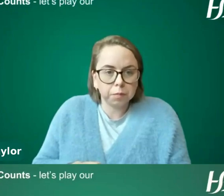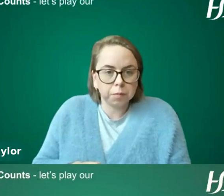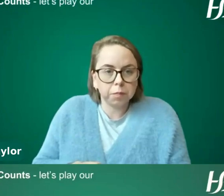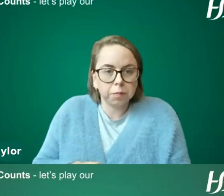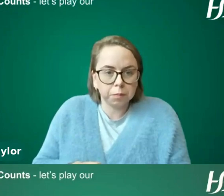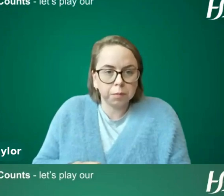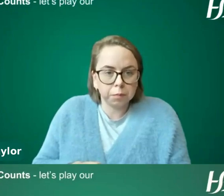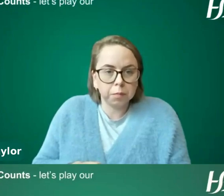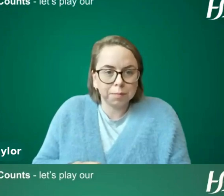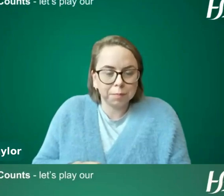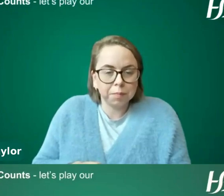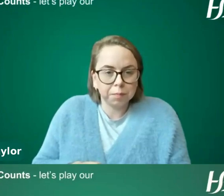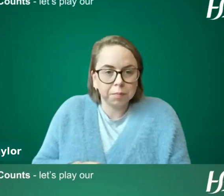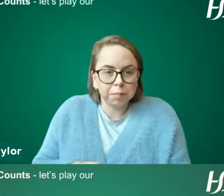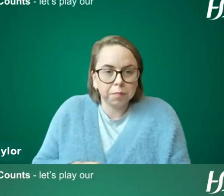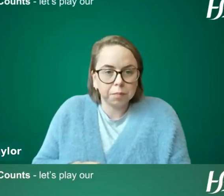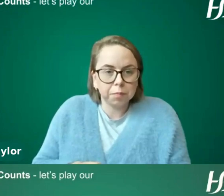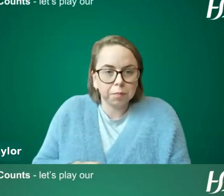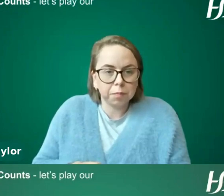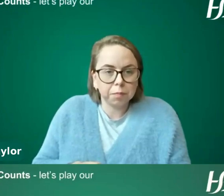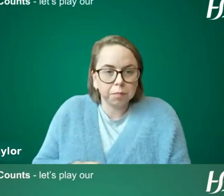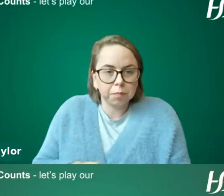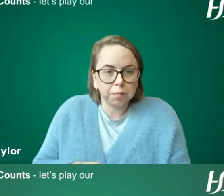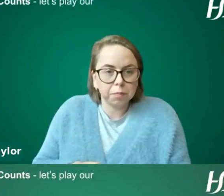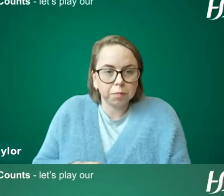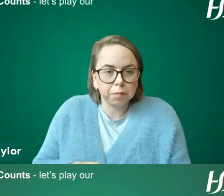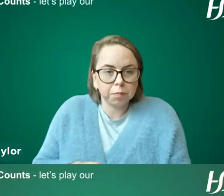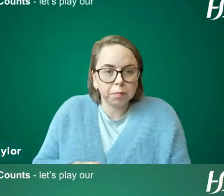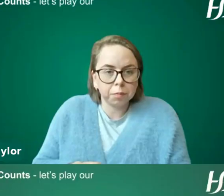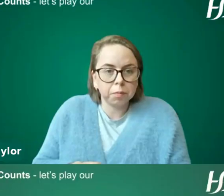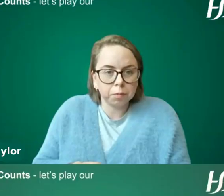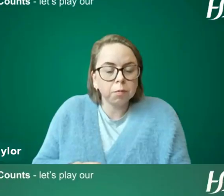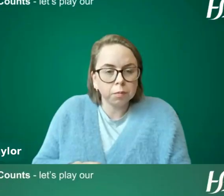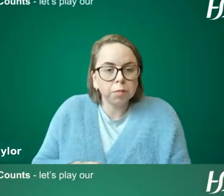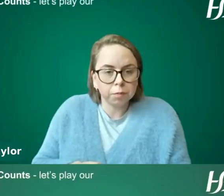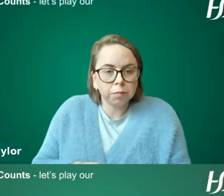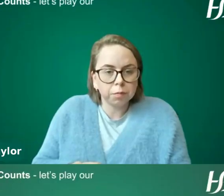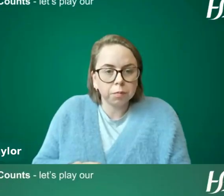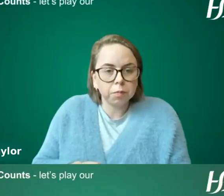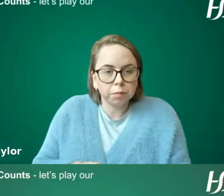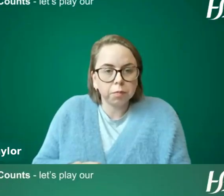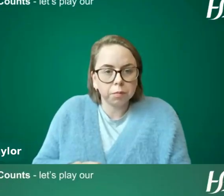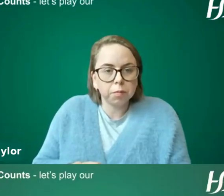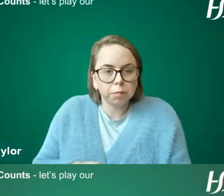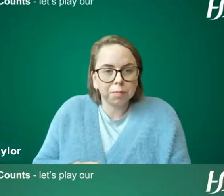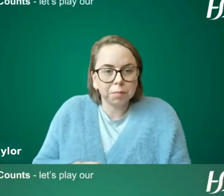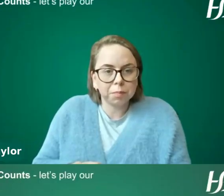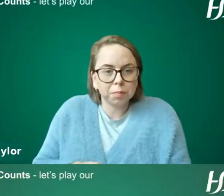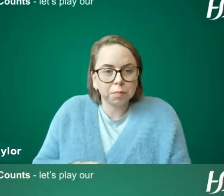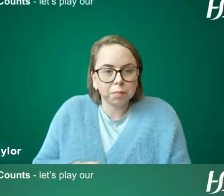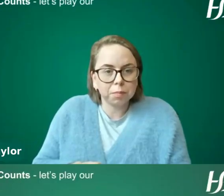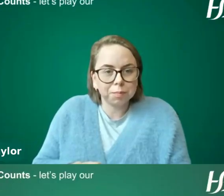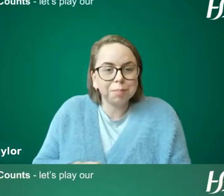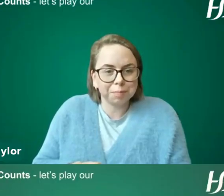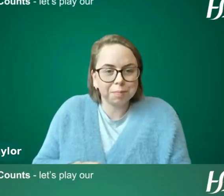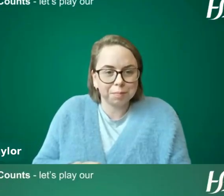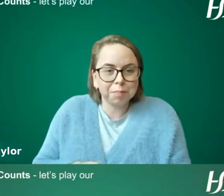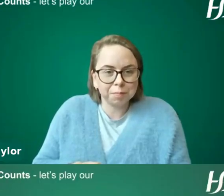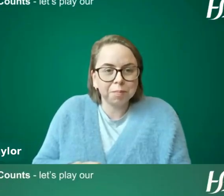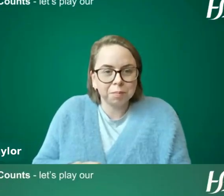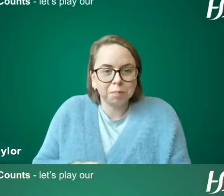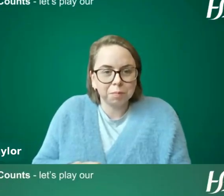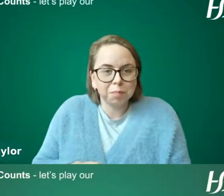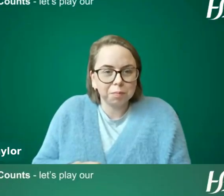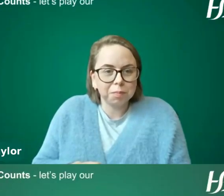those infrastructure, and there's one or two of those Safer Route to schools in my area,